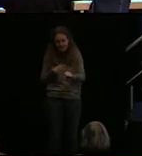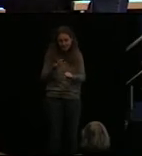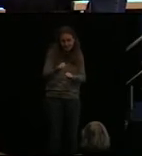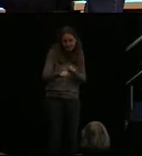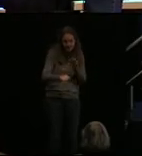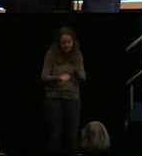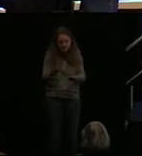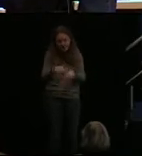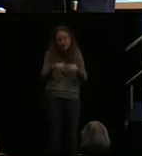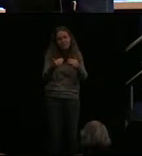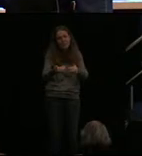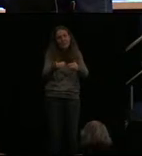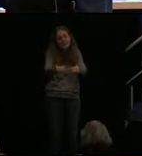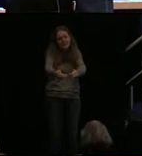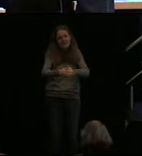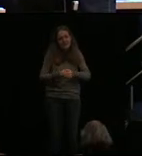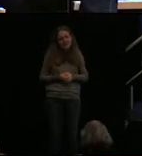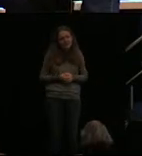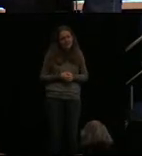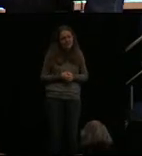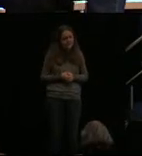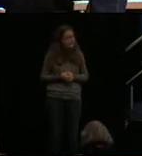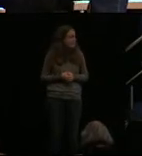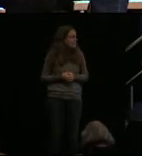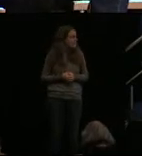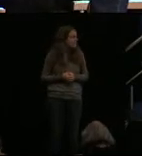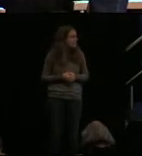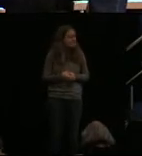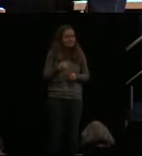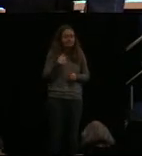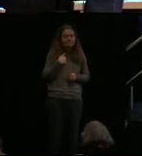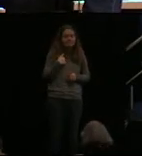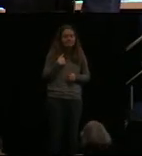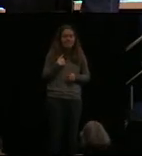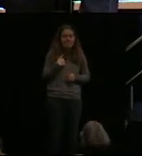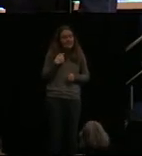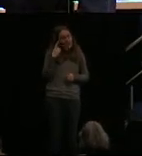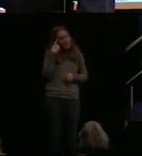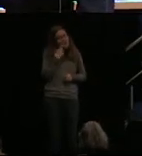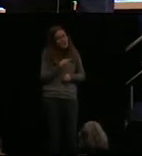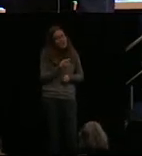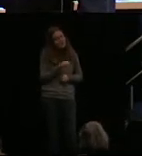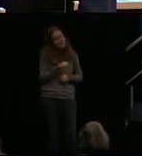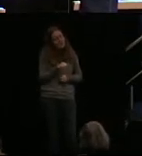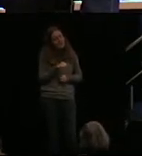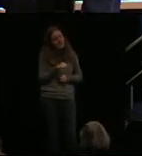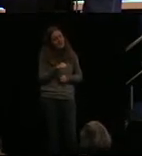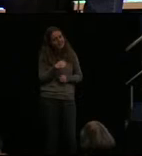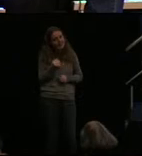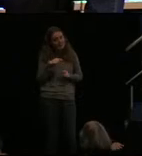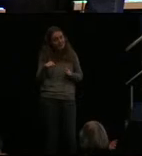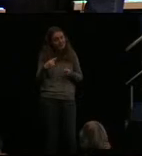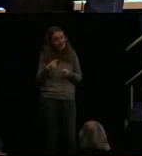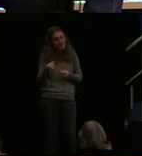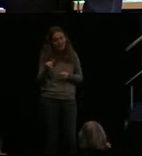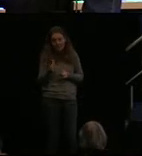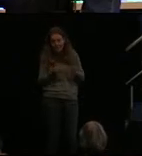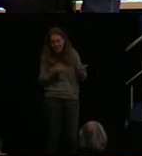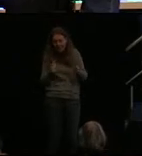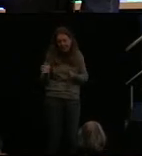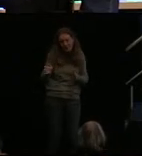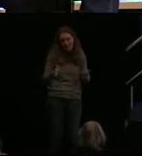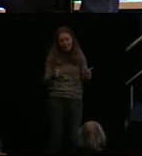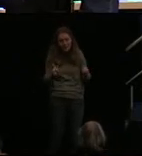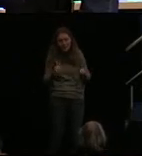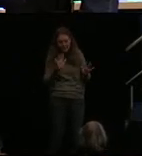move forward. And I took that to mean, yes, I'm challenged over which direction to go, and